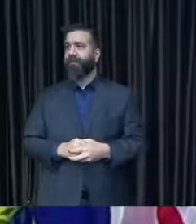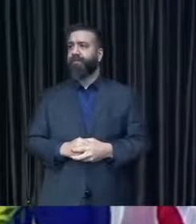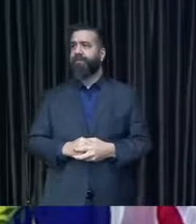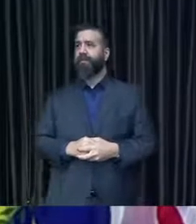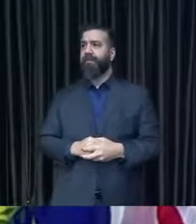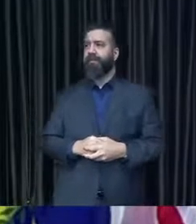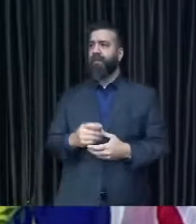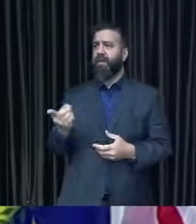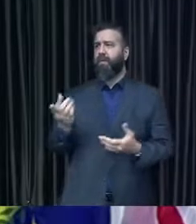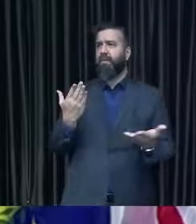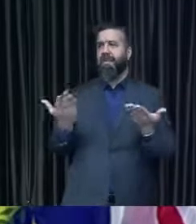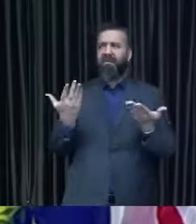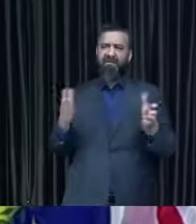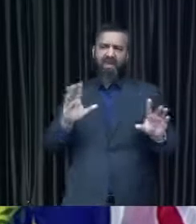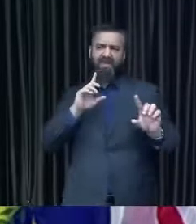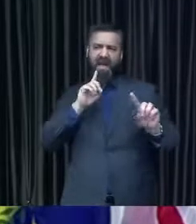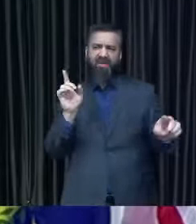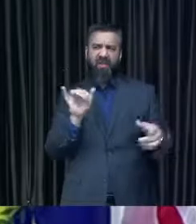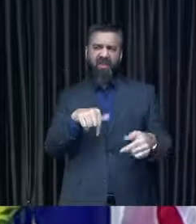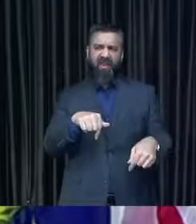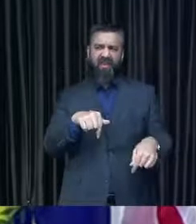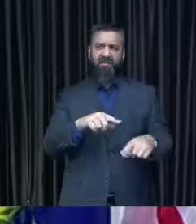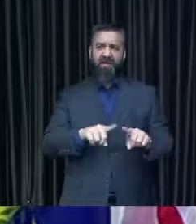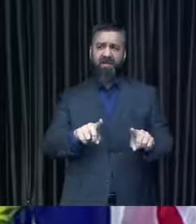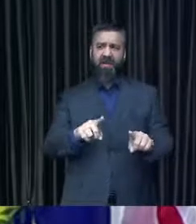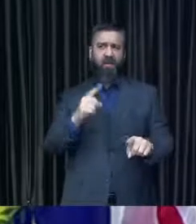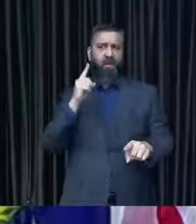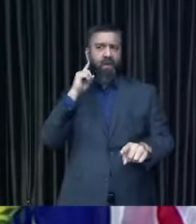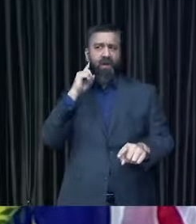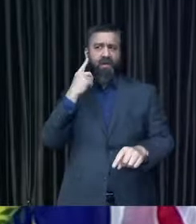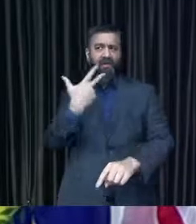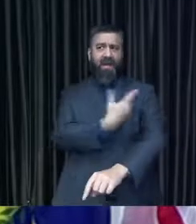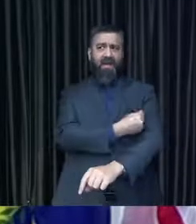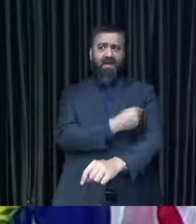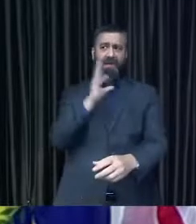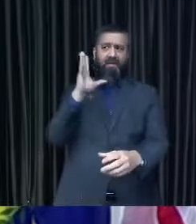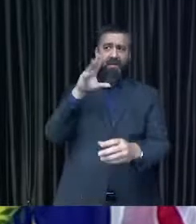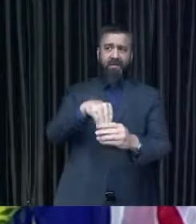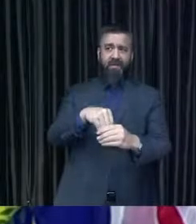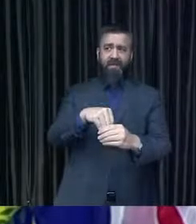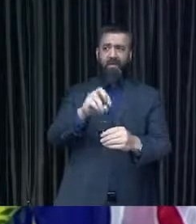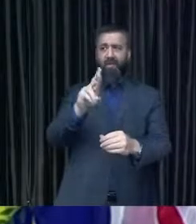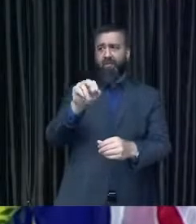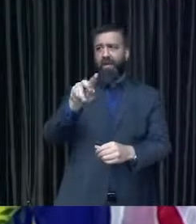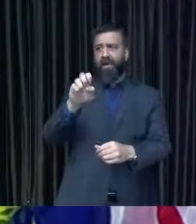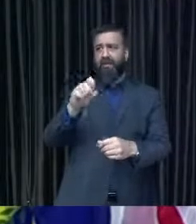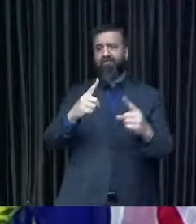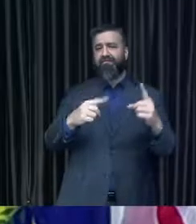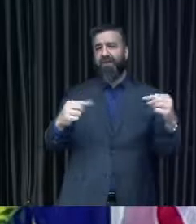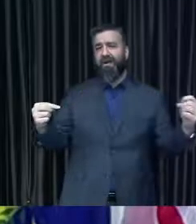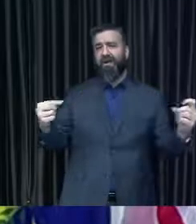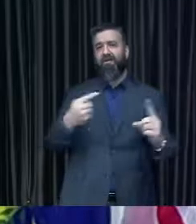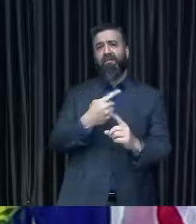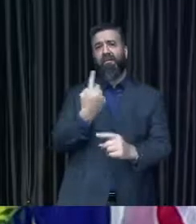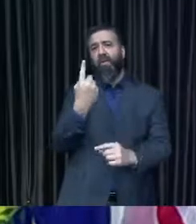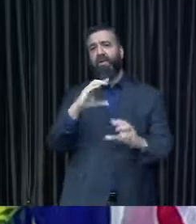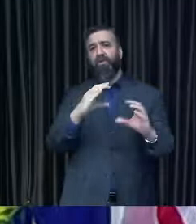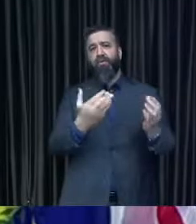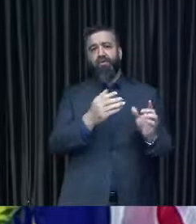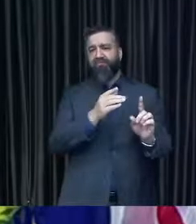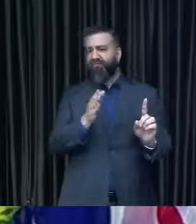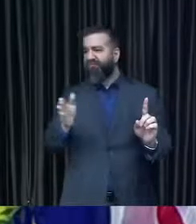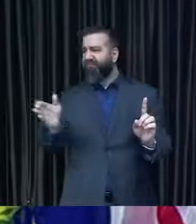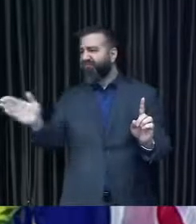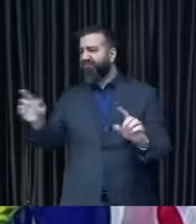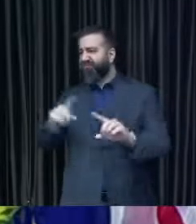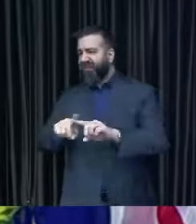from Channel 5 on vaccines. We've heard vaccine participation rates vary widely from one group to the next. Have you gotten any information